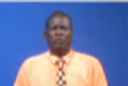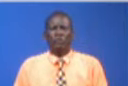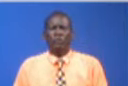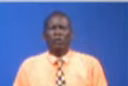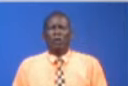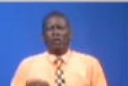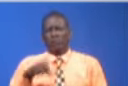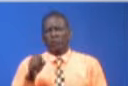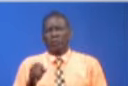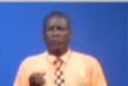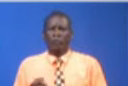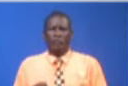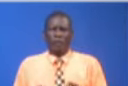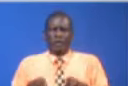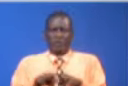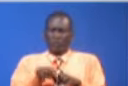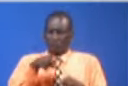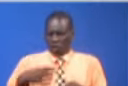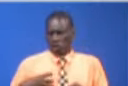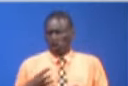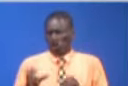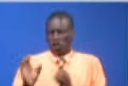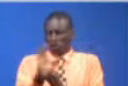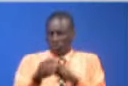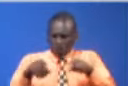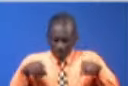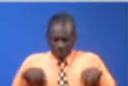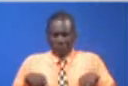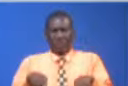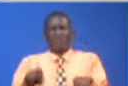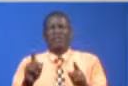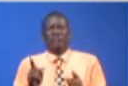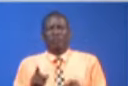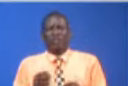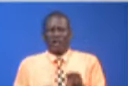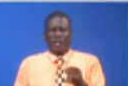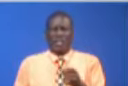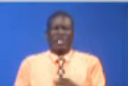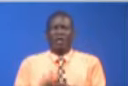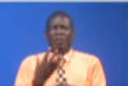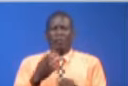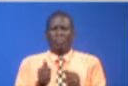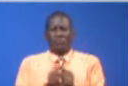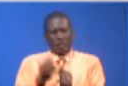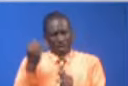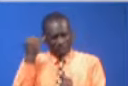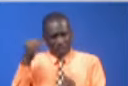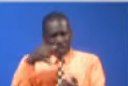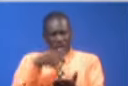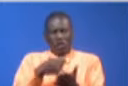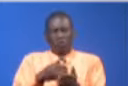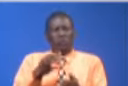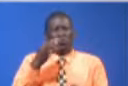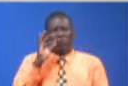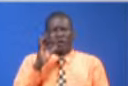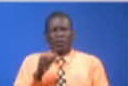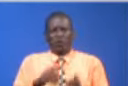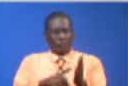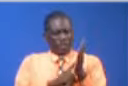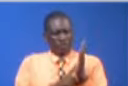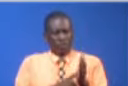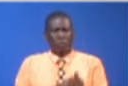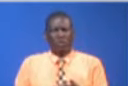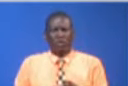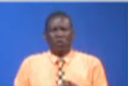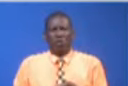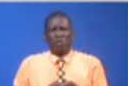Mm-hmm. So even these rich countries themselves then came up with an idea, including France, for instance,